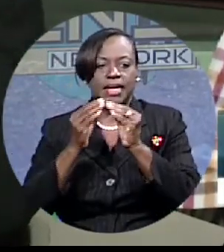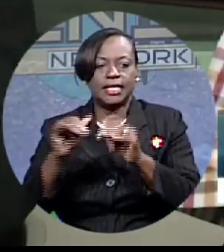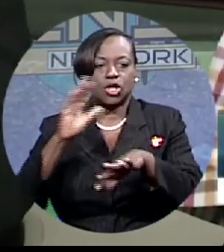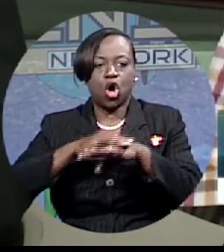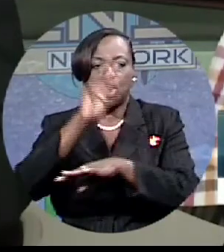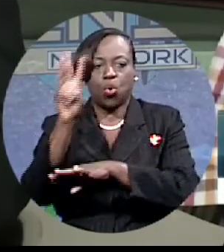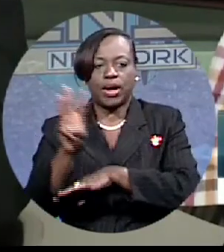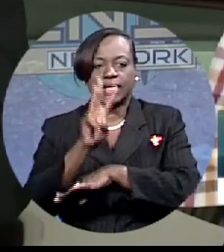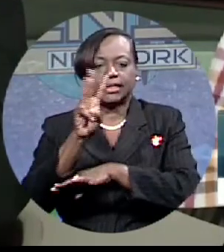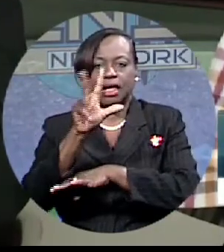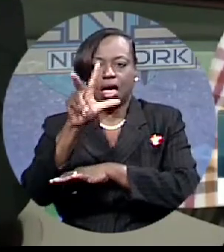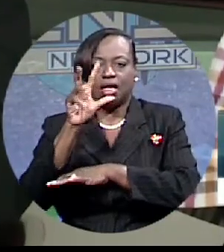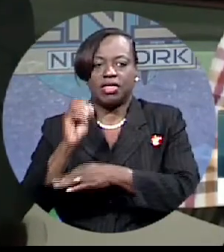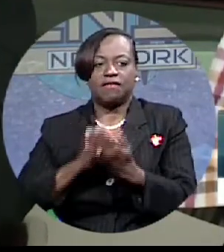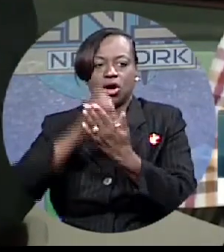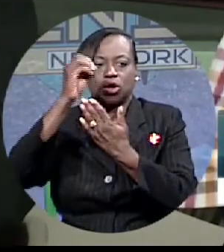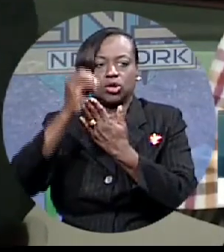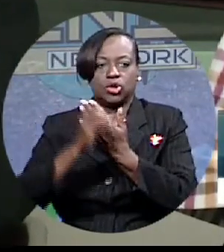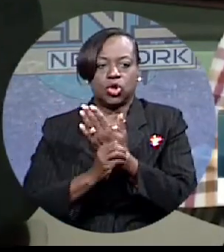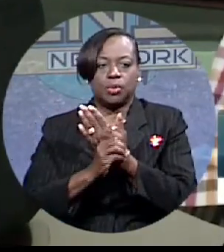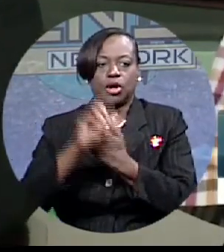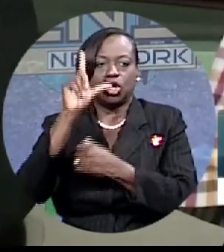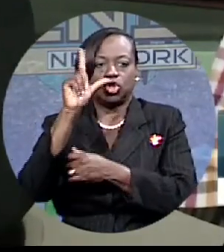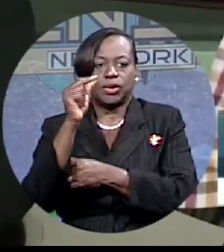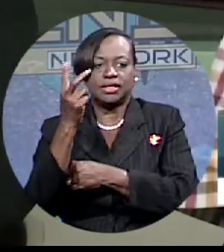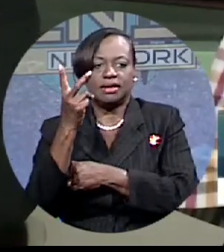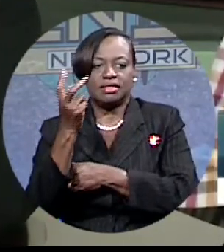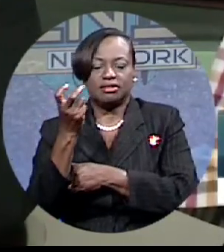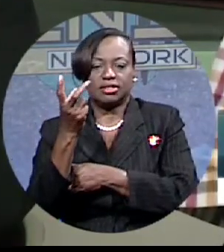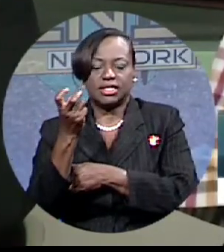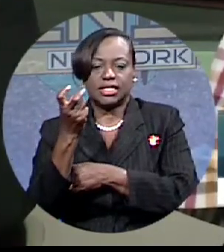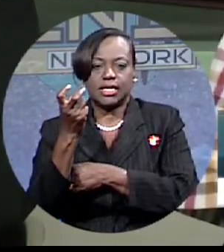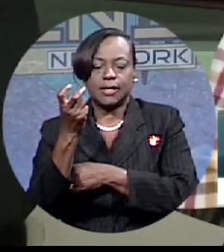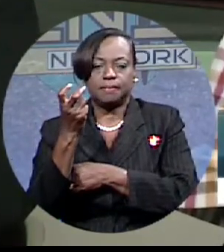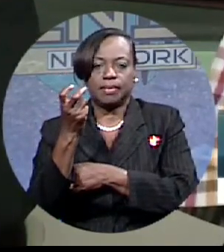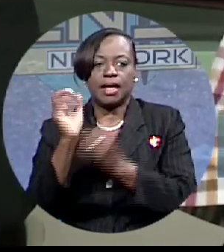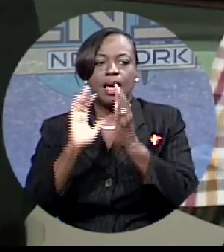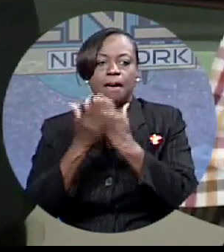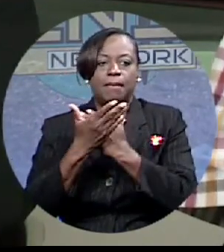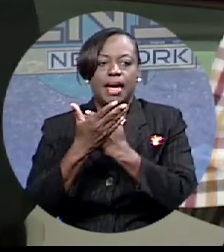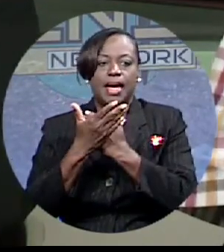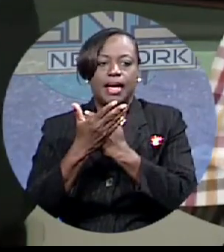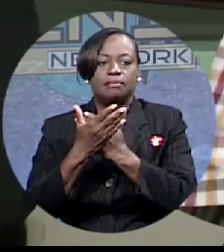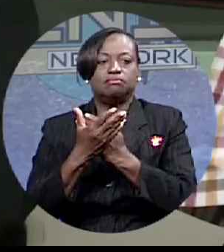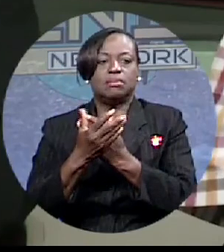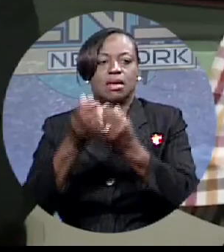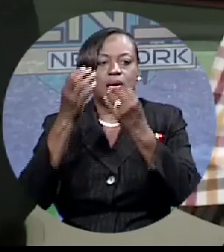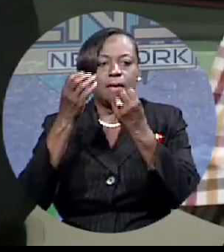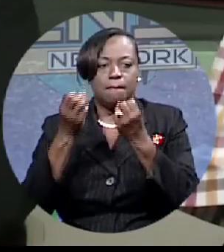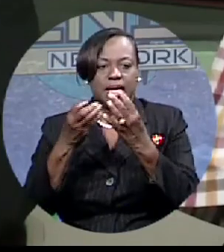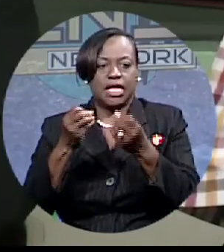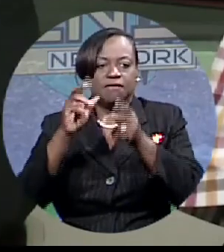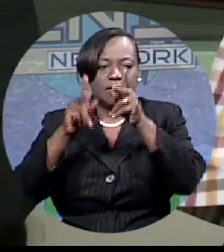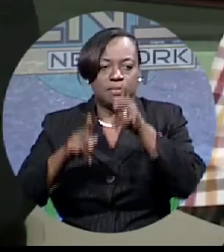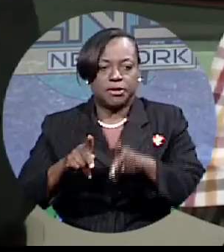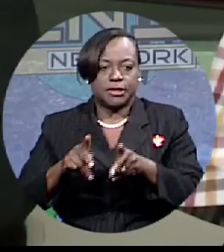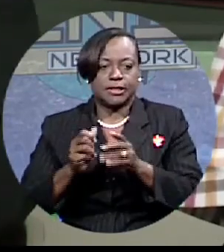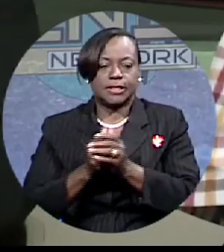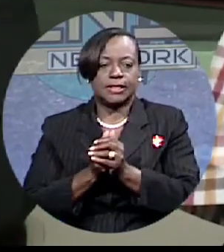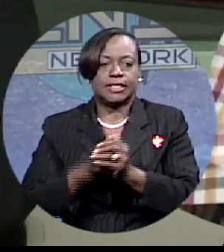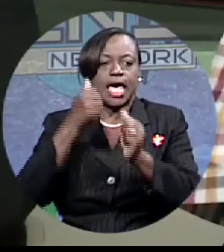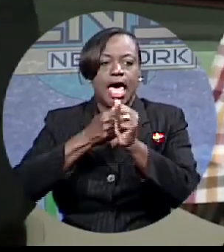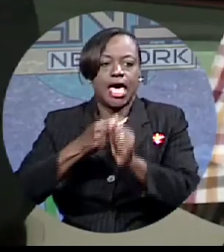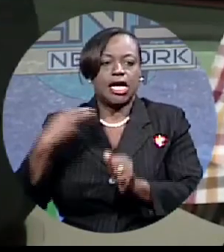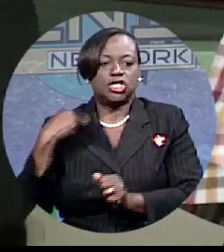on Wednesday, 30th of October 2013, by an overwhelming majority.